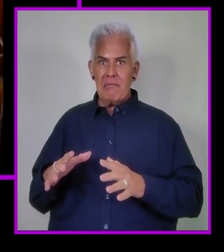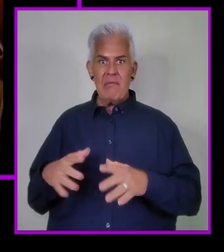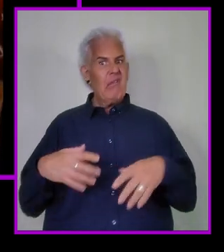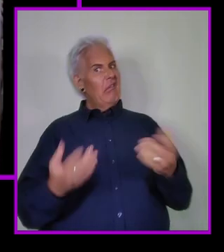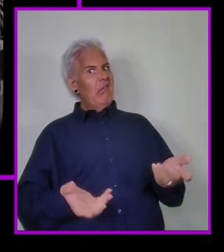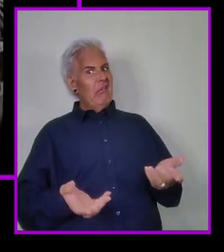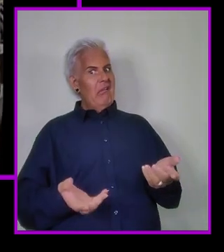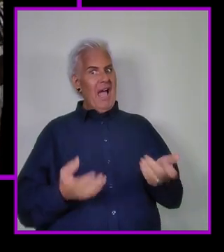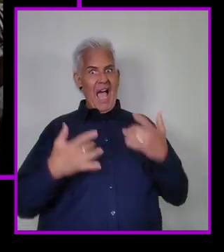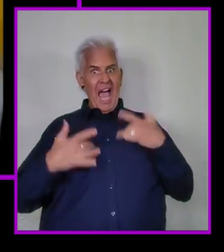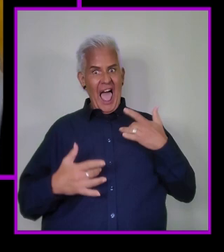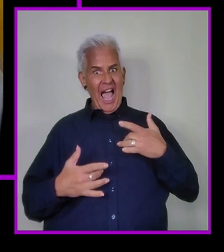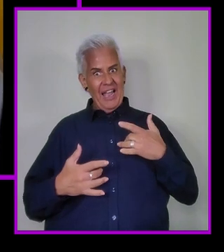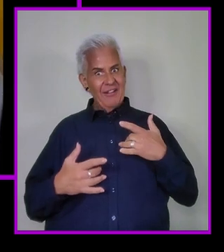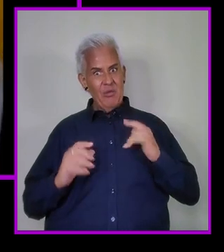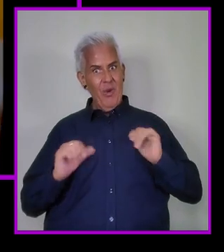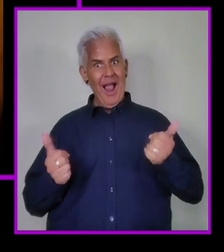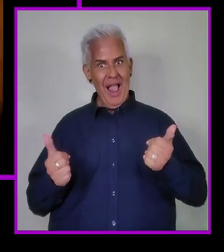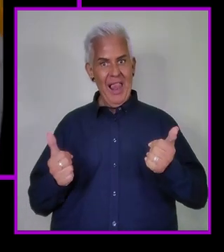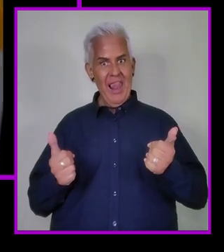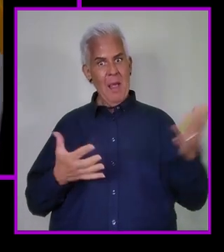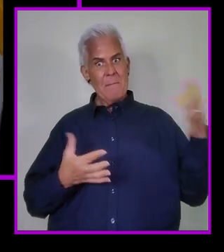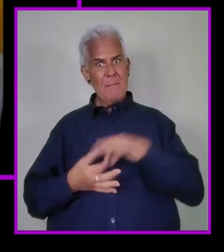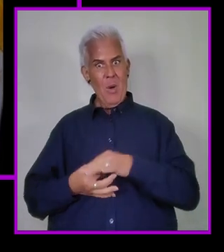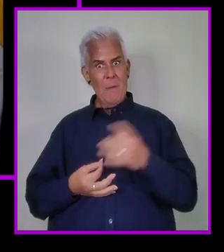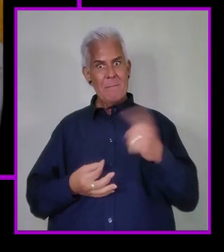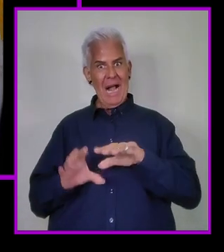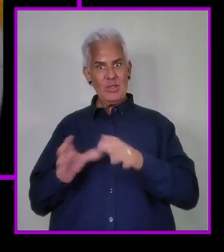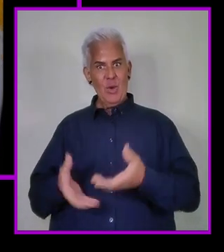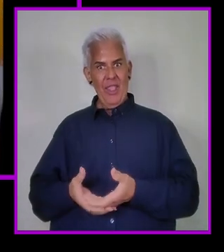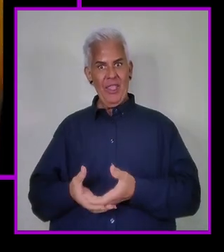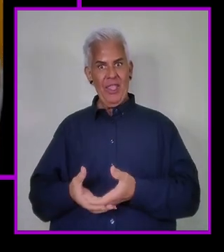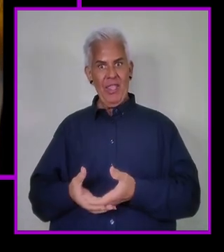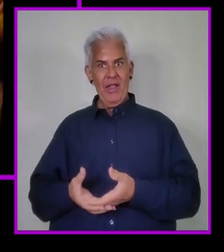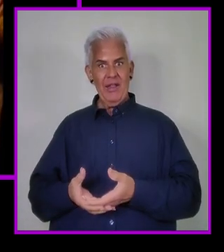Well, we're alive and we're well, and we're at one with Mother Earth.